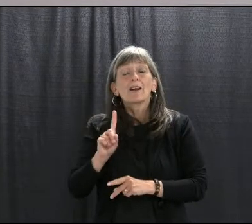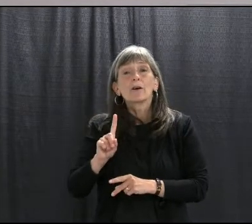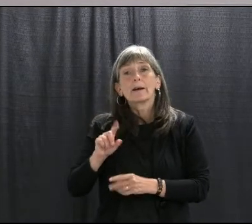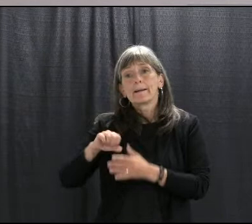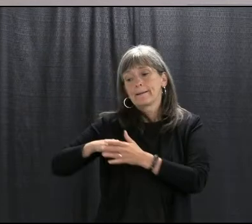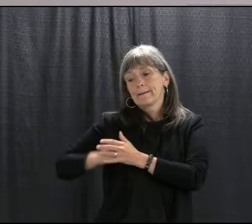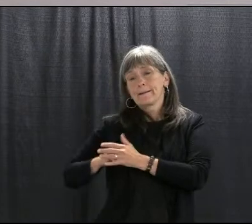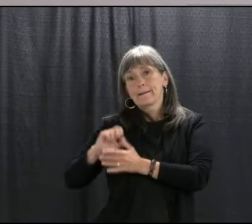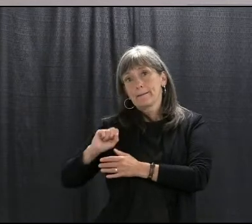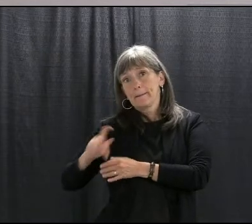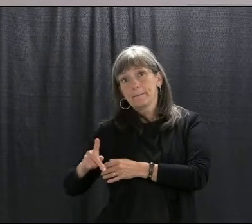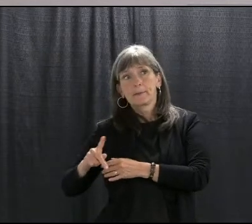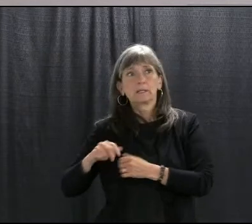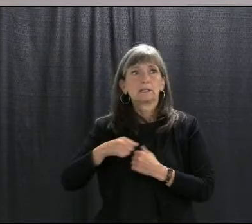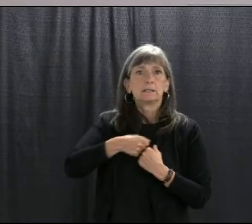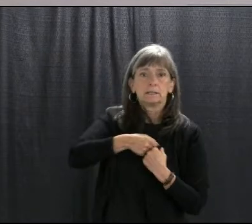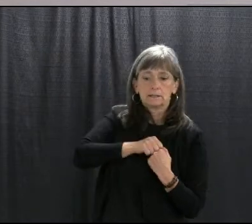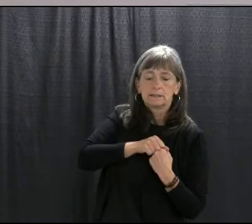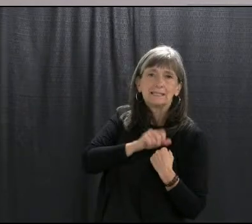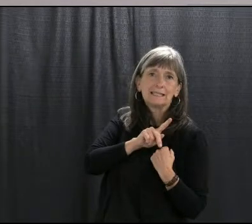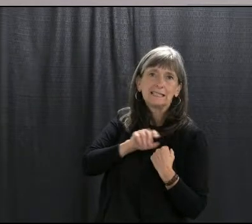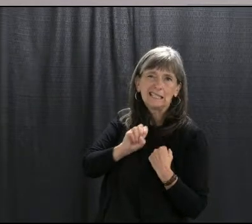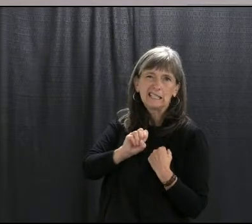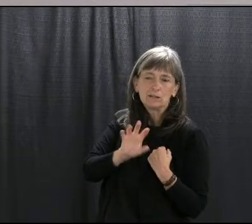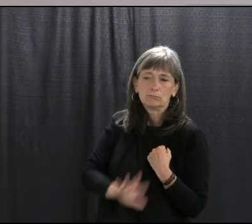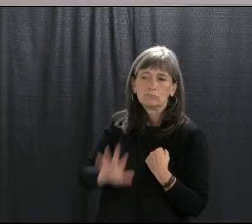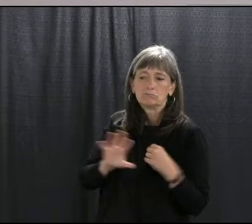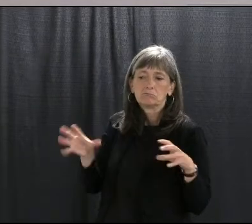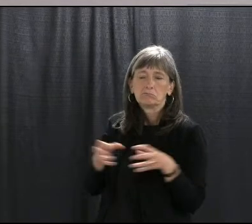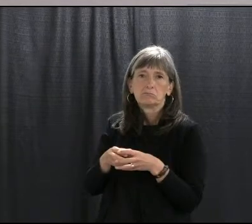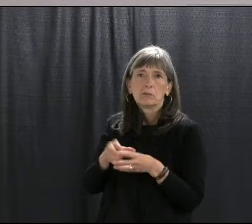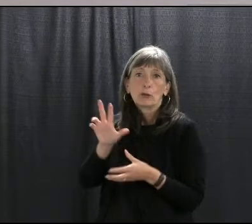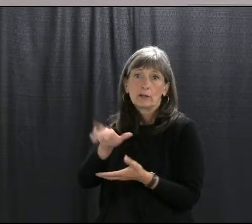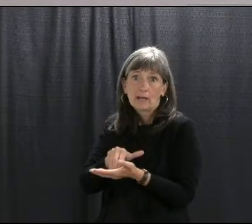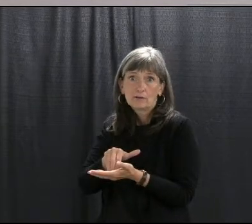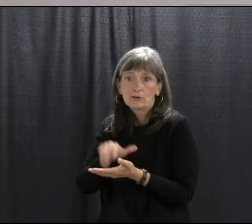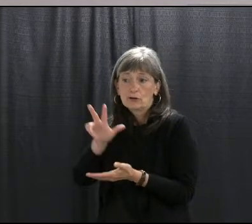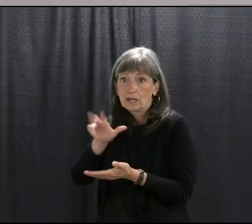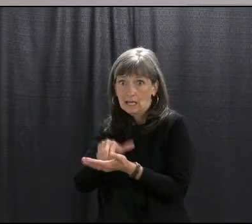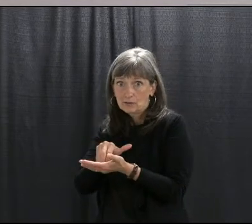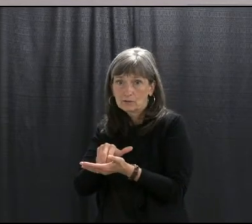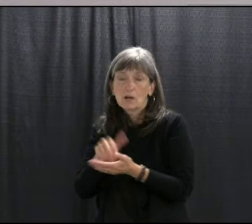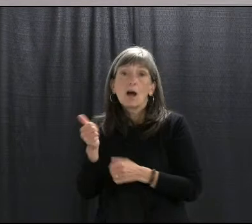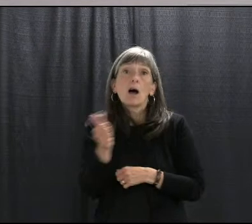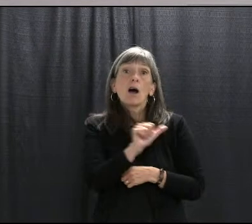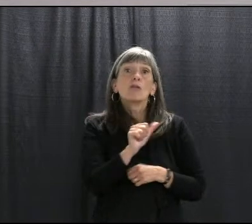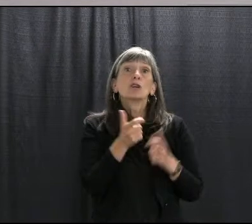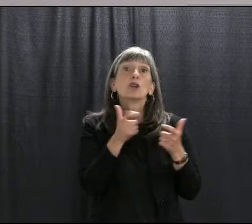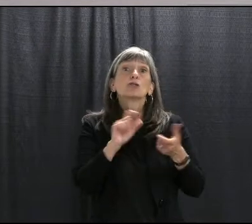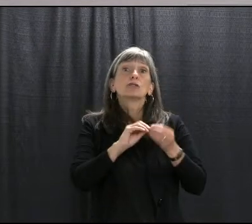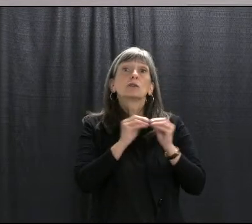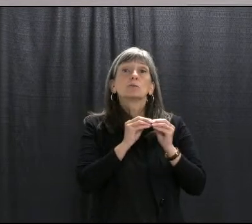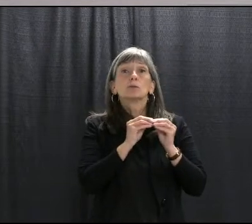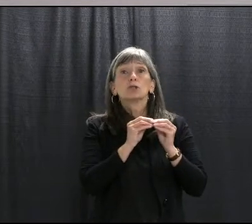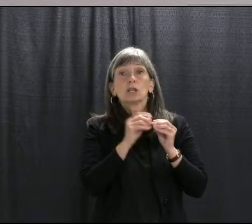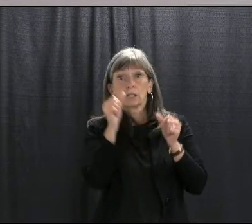would be around 3,000 people waiting. Another large category would be cataracts, probably about